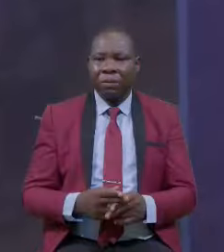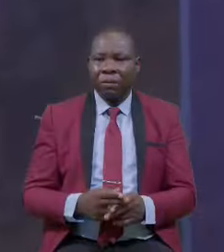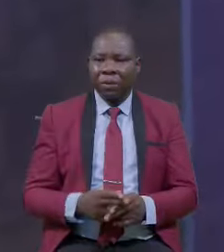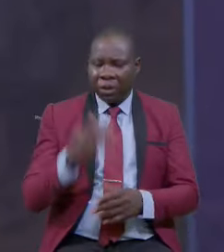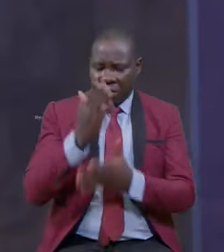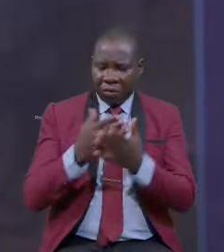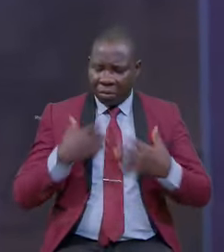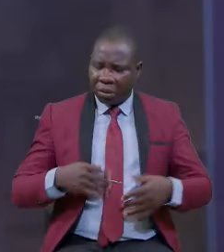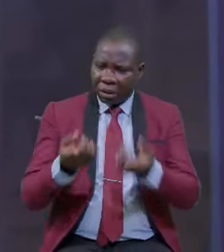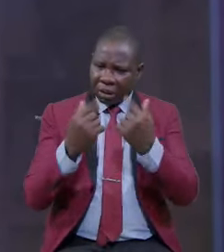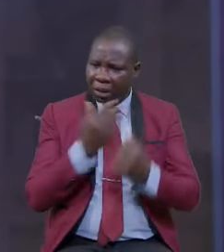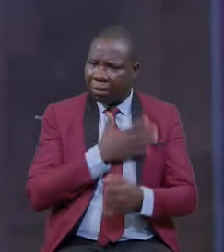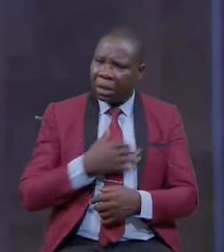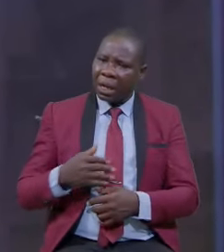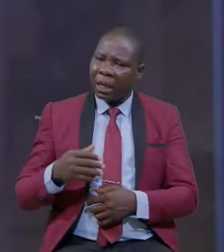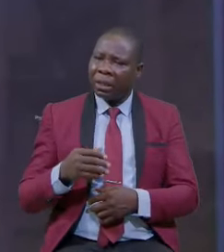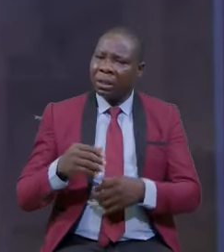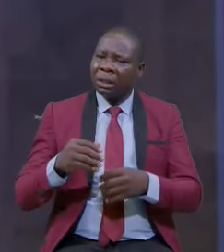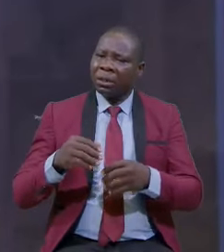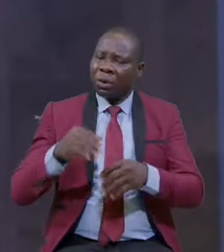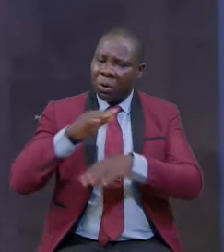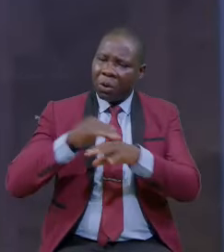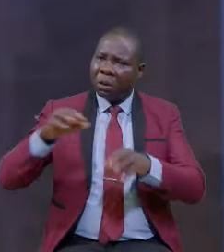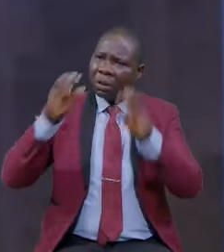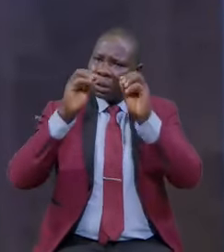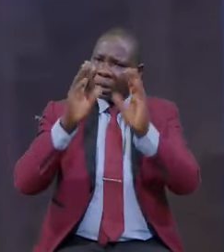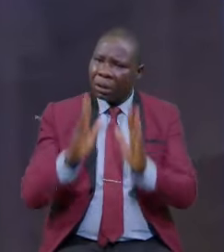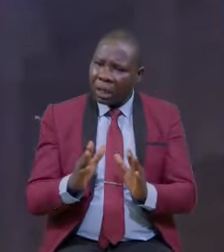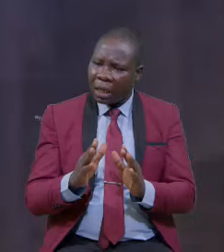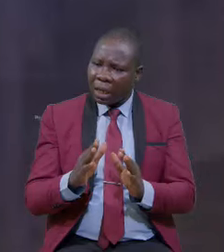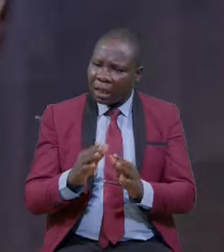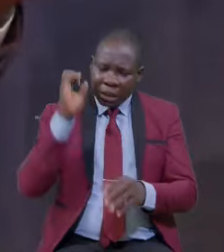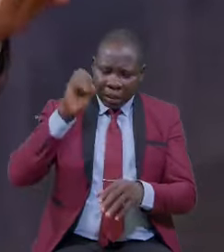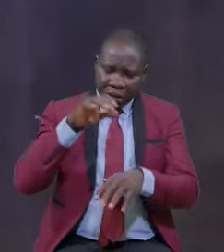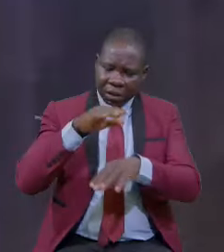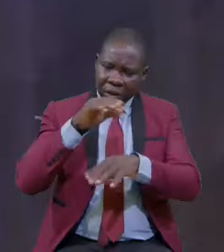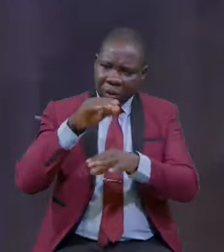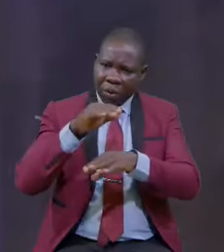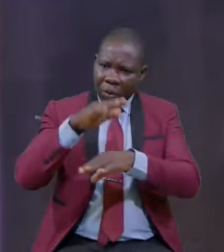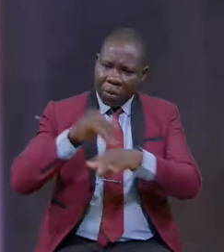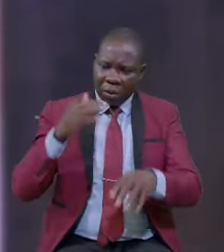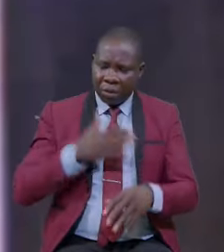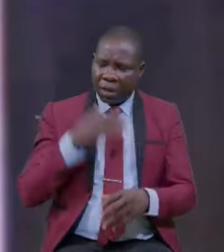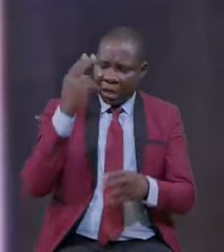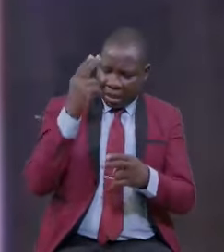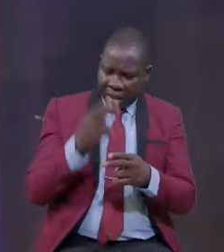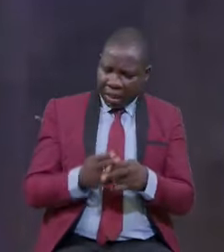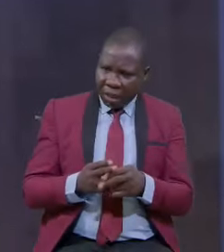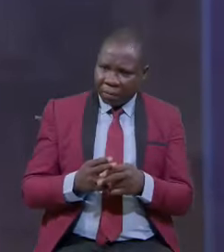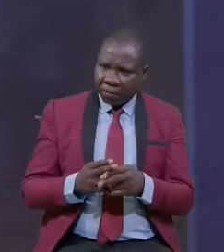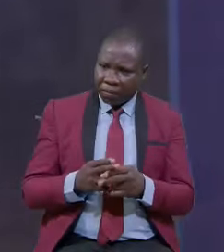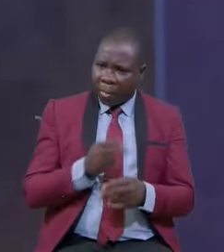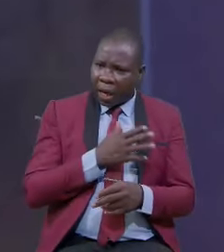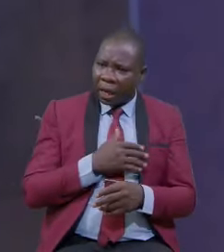taught him in the secondary school, and now he was in New York, and somebody that I don't contacted him,